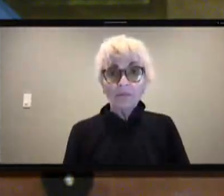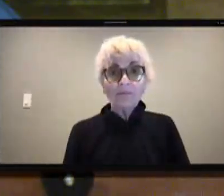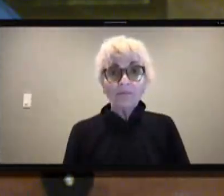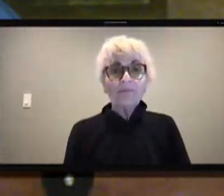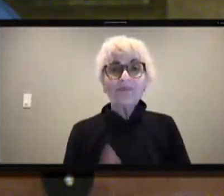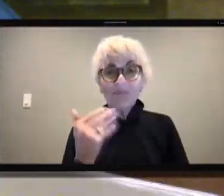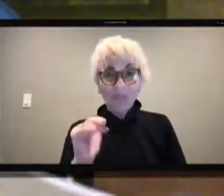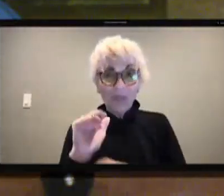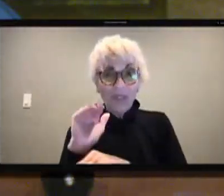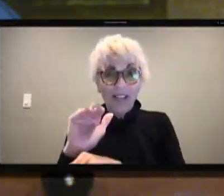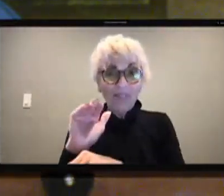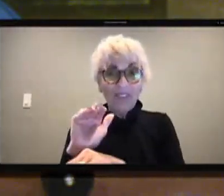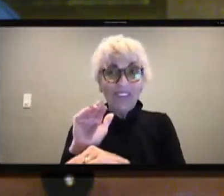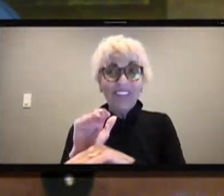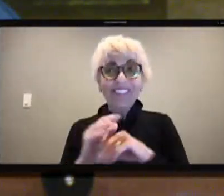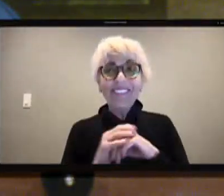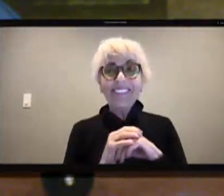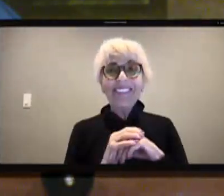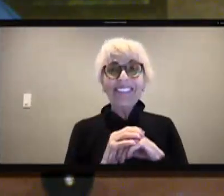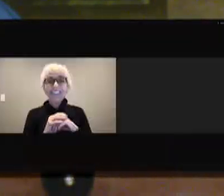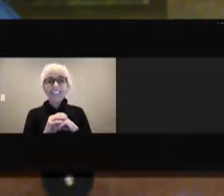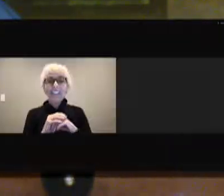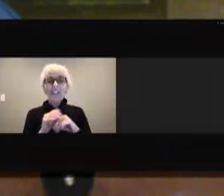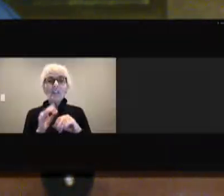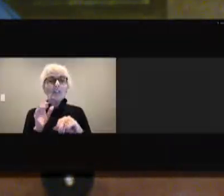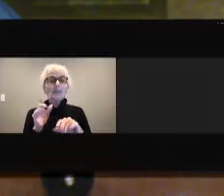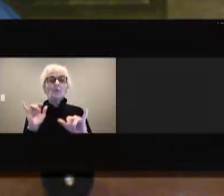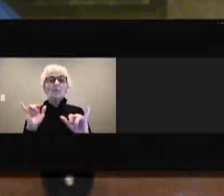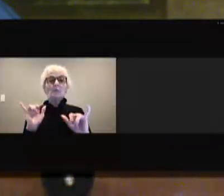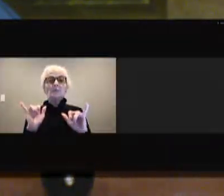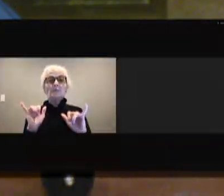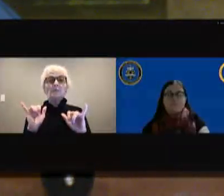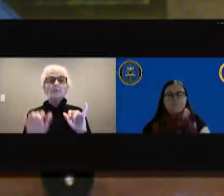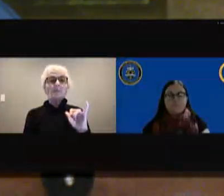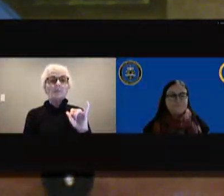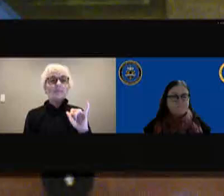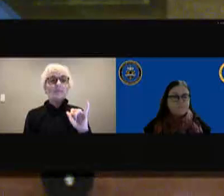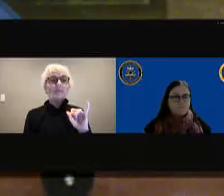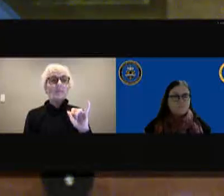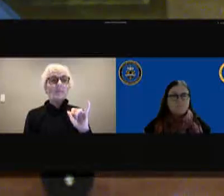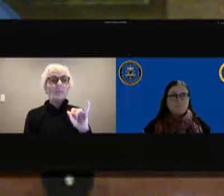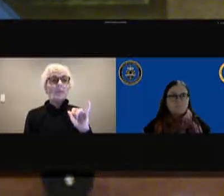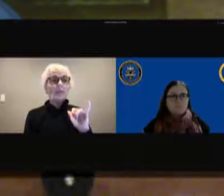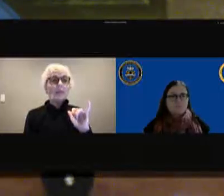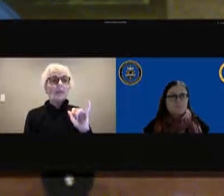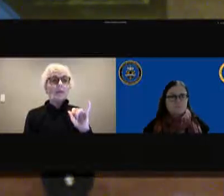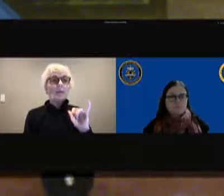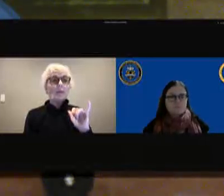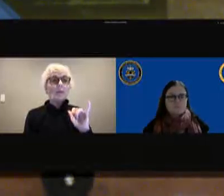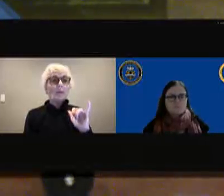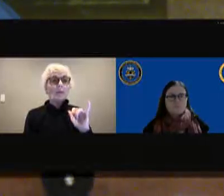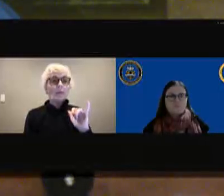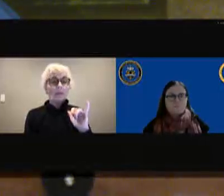Good afternoon, and oops. You Gotta mute that. Yeah, no worries.